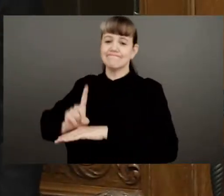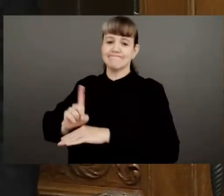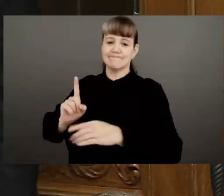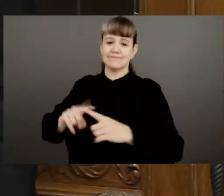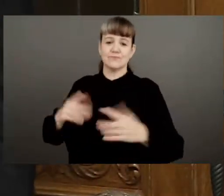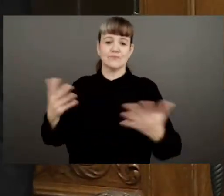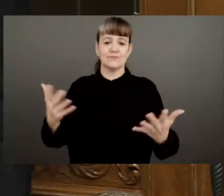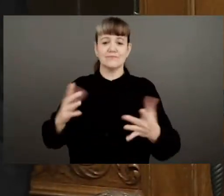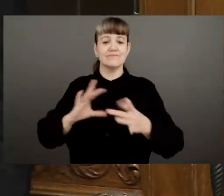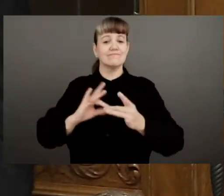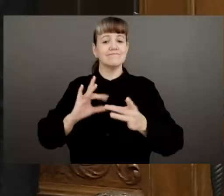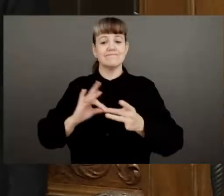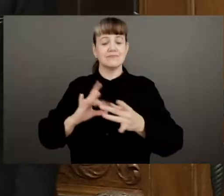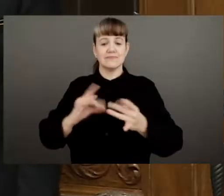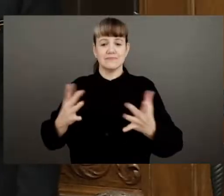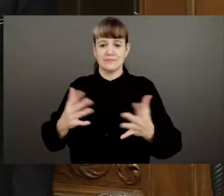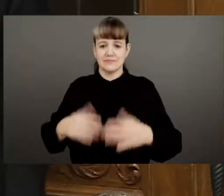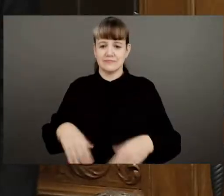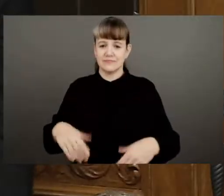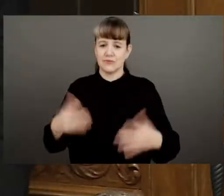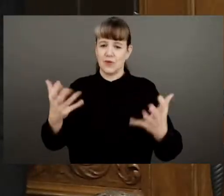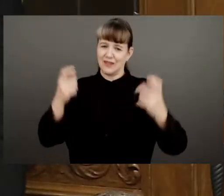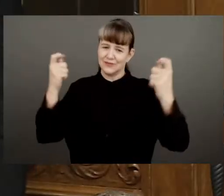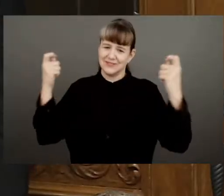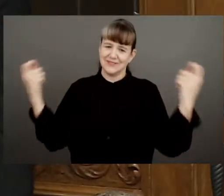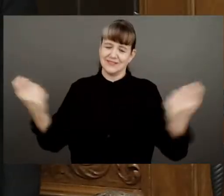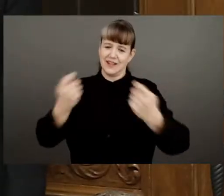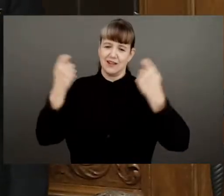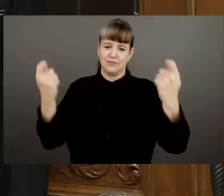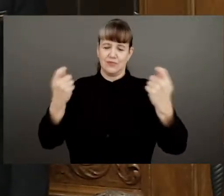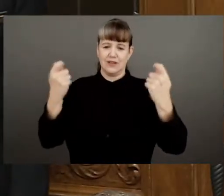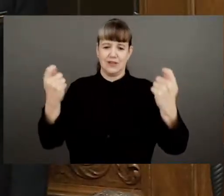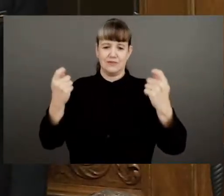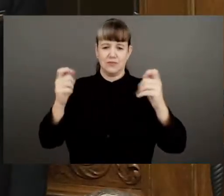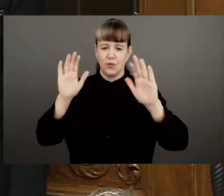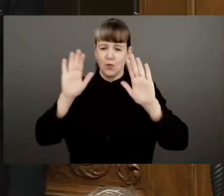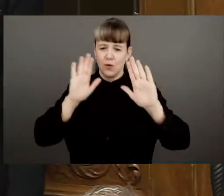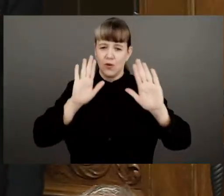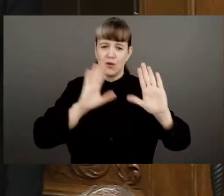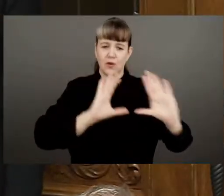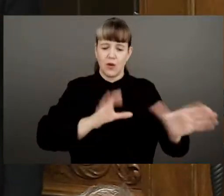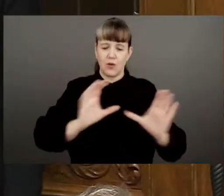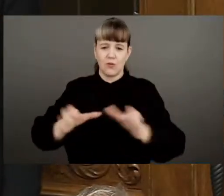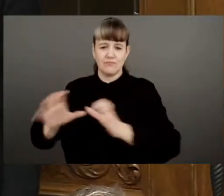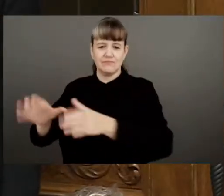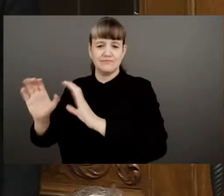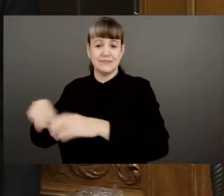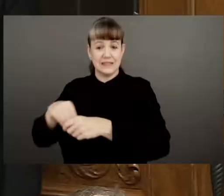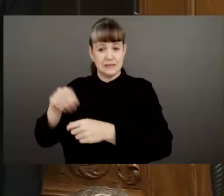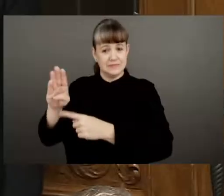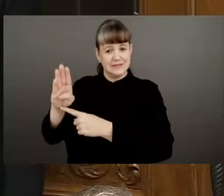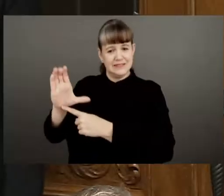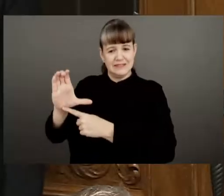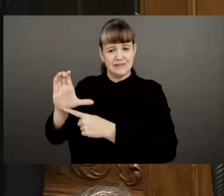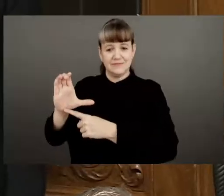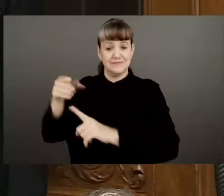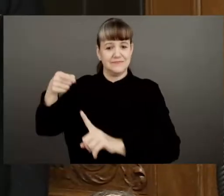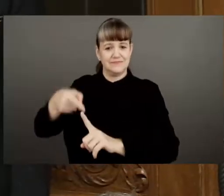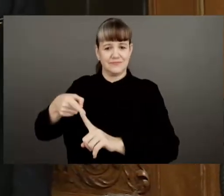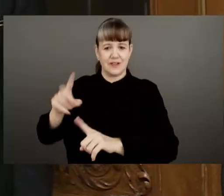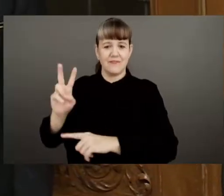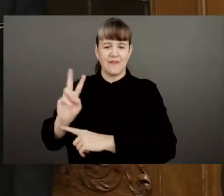British Columbia and particularly Vancouver who are leading the way in